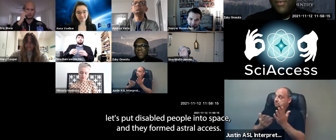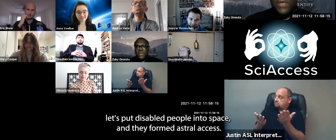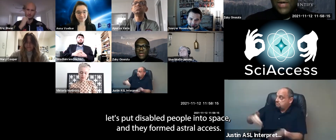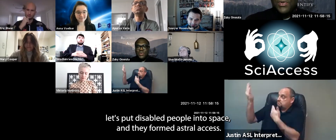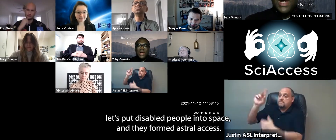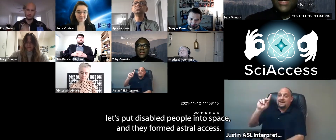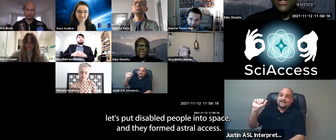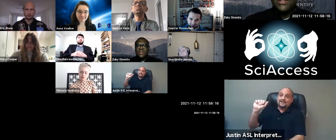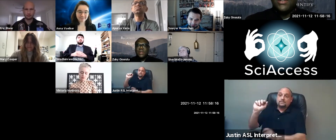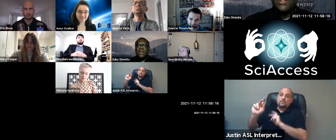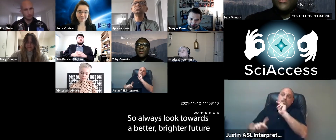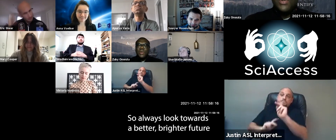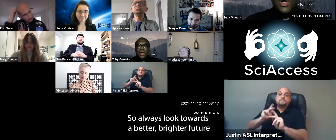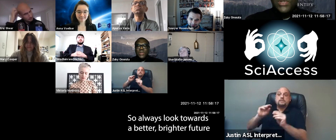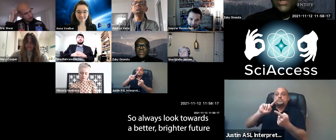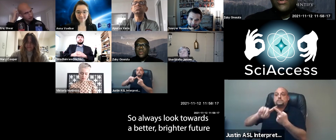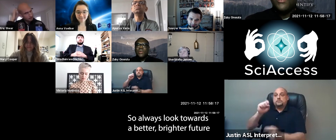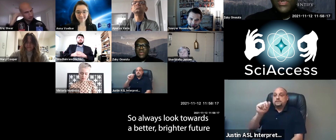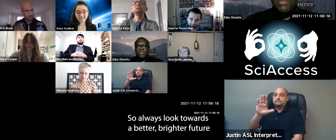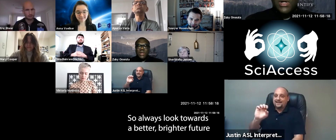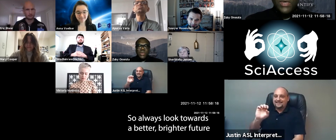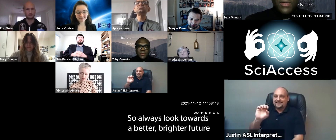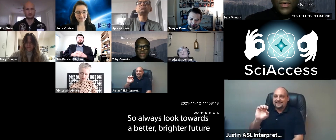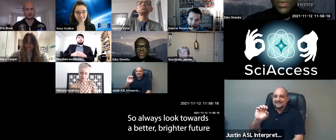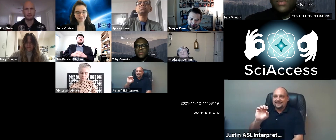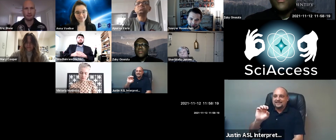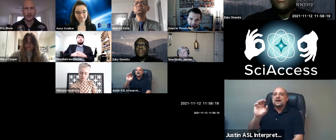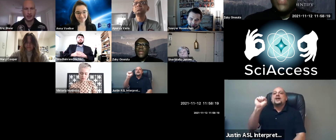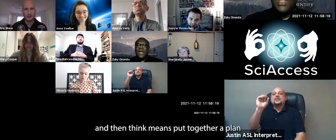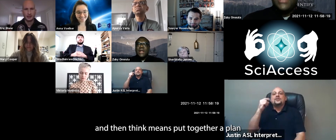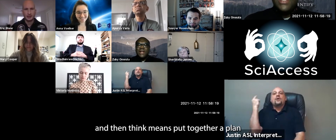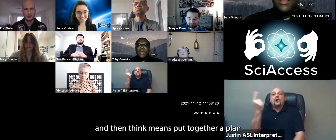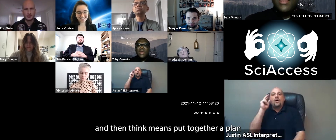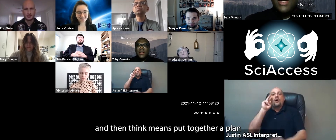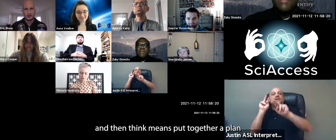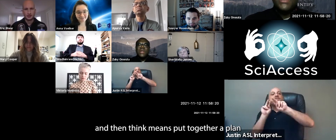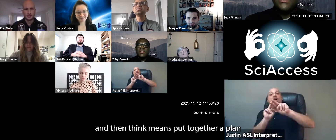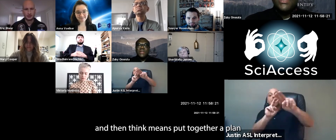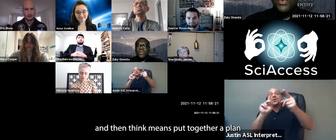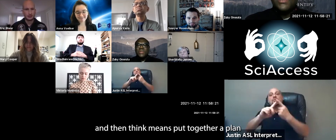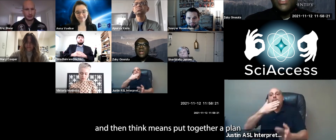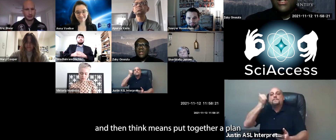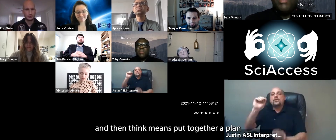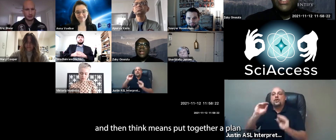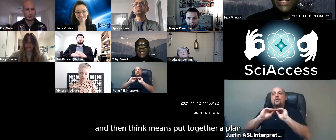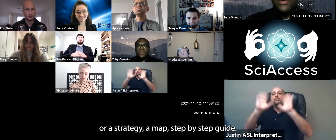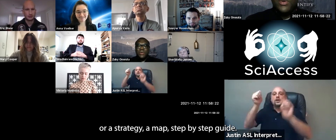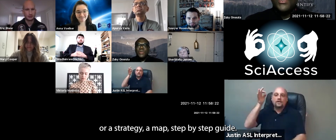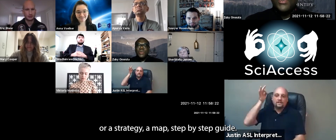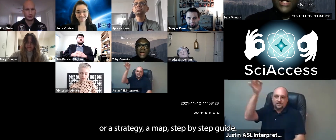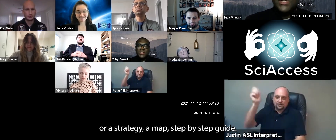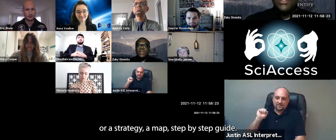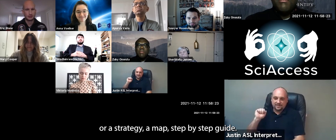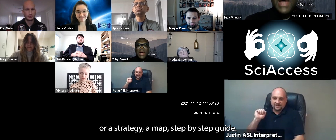they formed AstroAccess. So always look towards a better, brighter future. And then think means put together a plan or